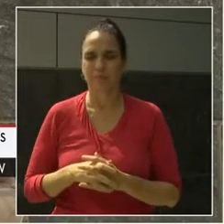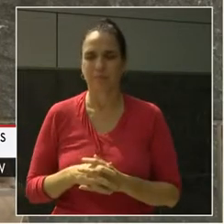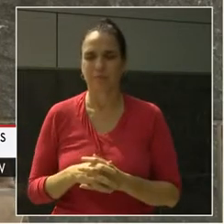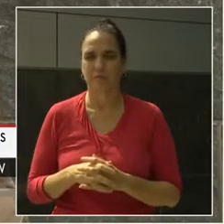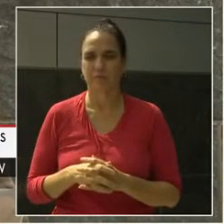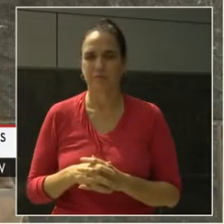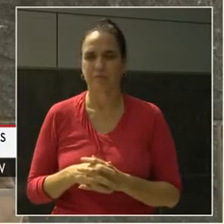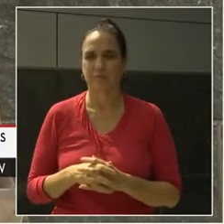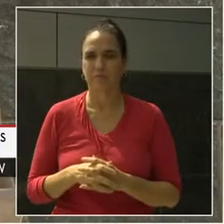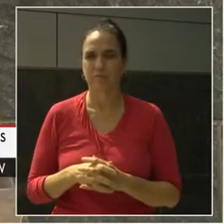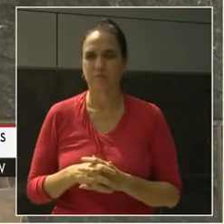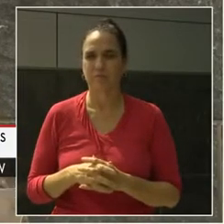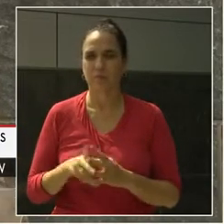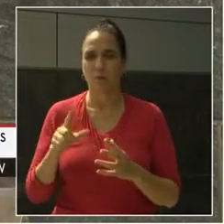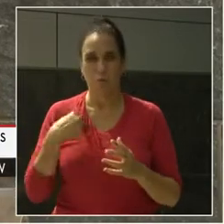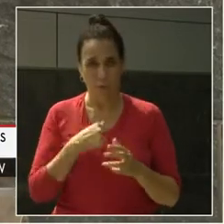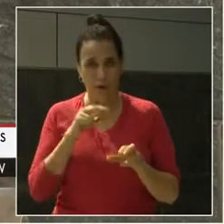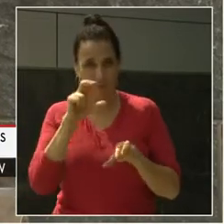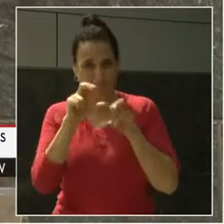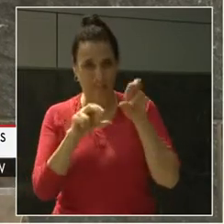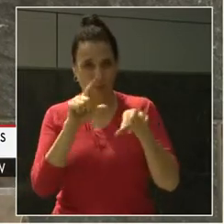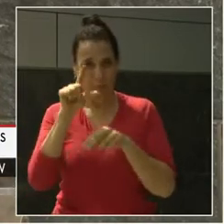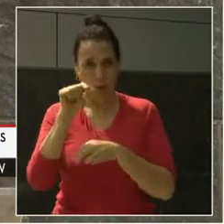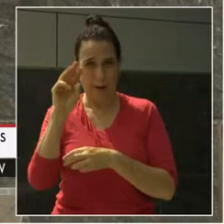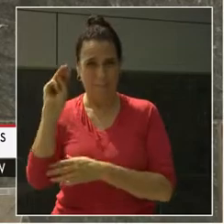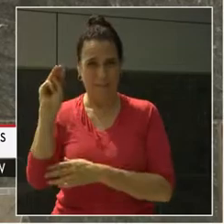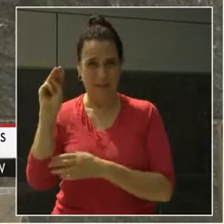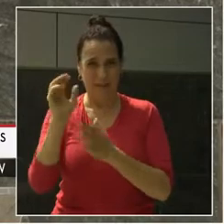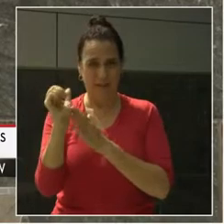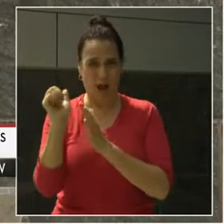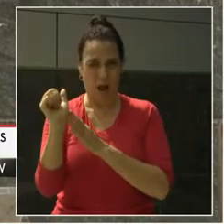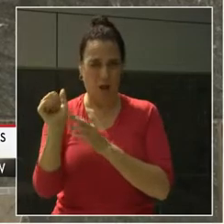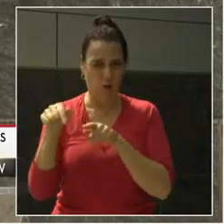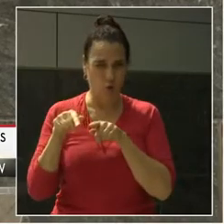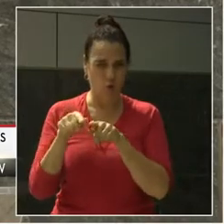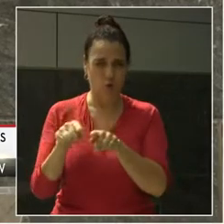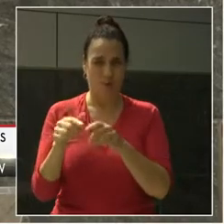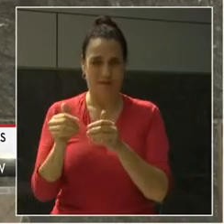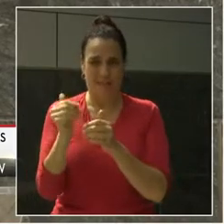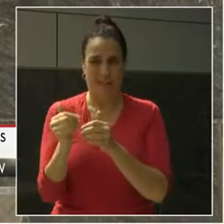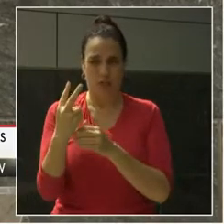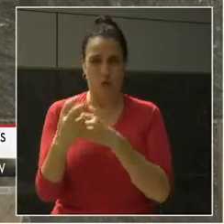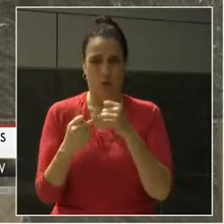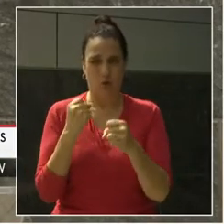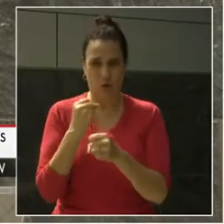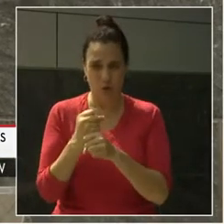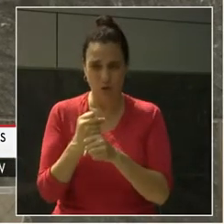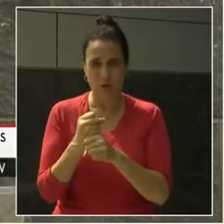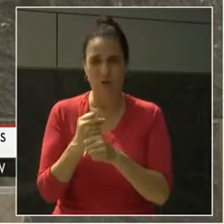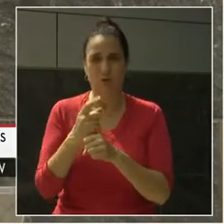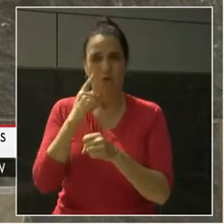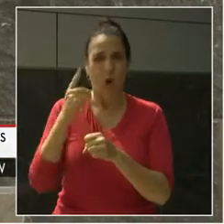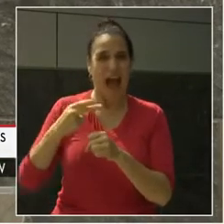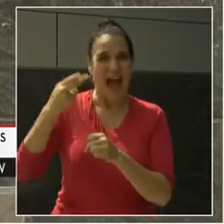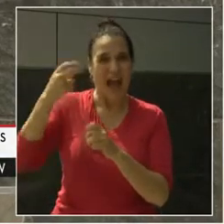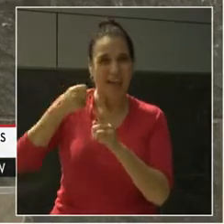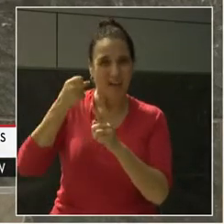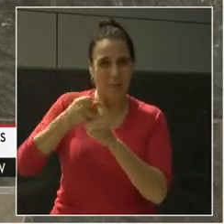So we are investing $20 million over the next 2 years in high impact